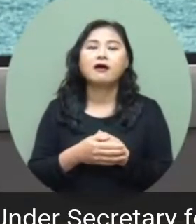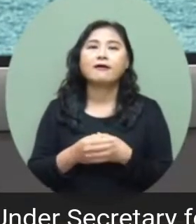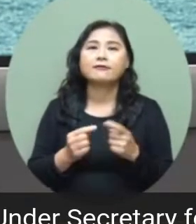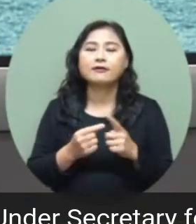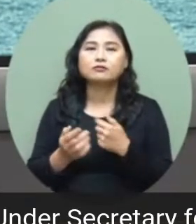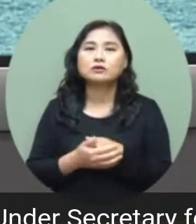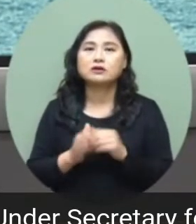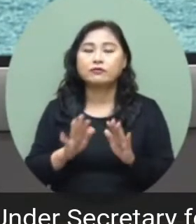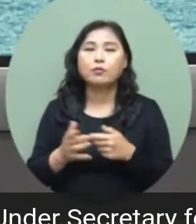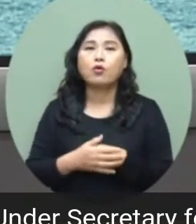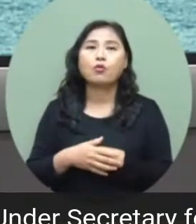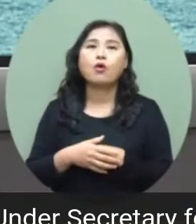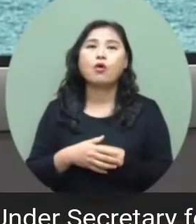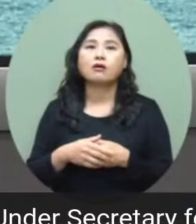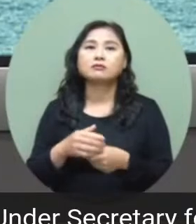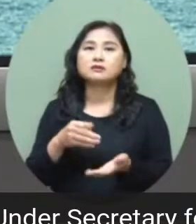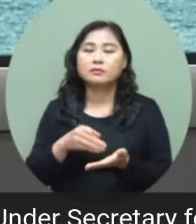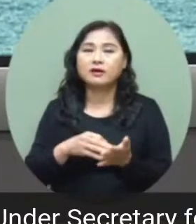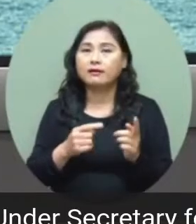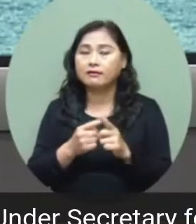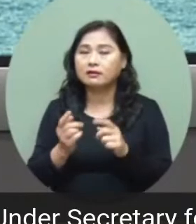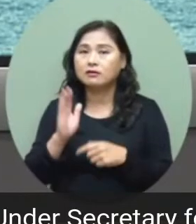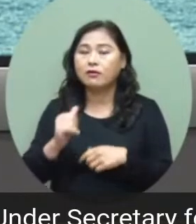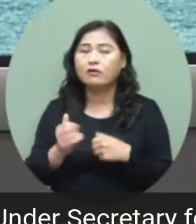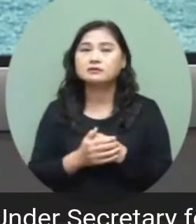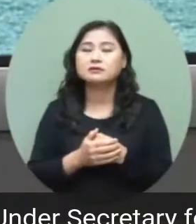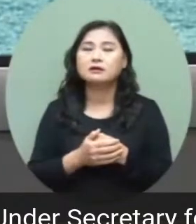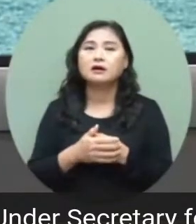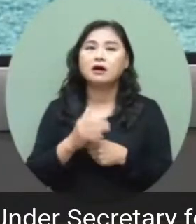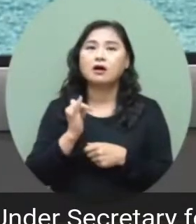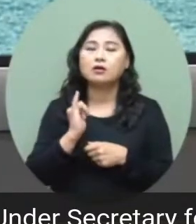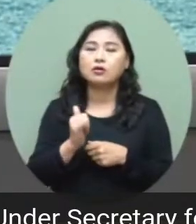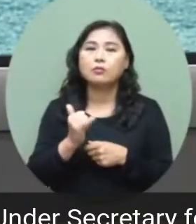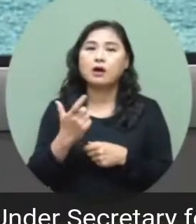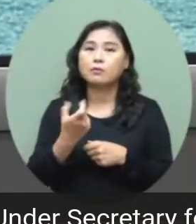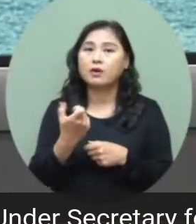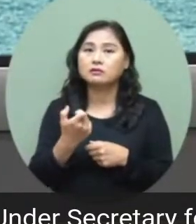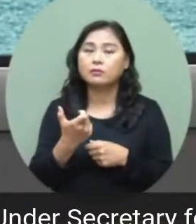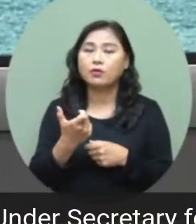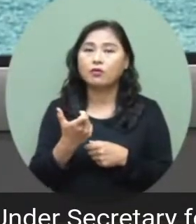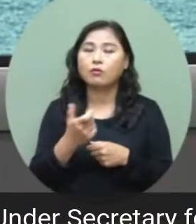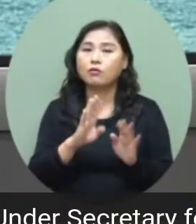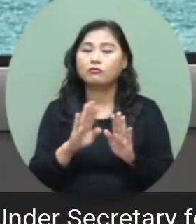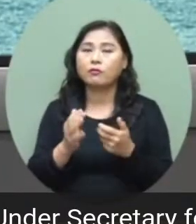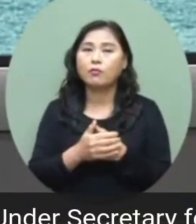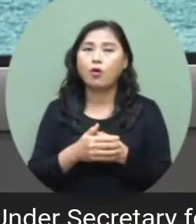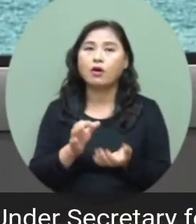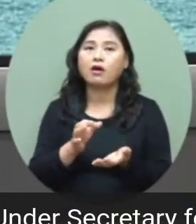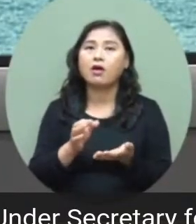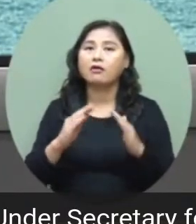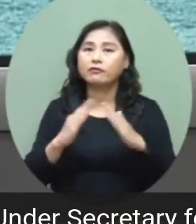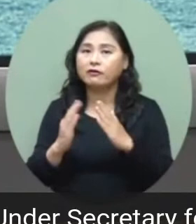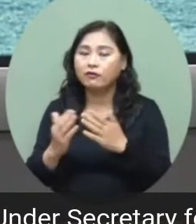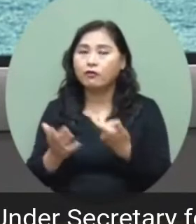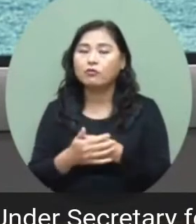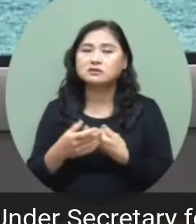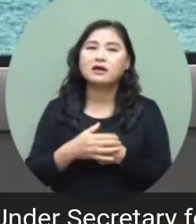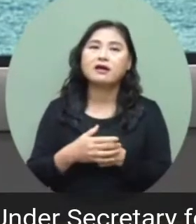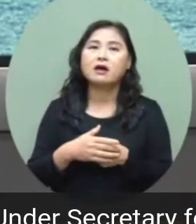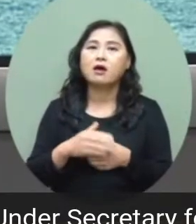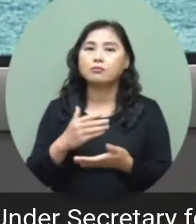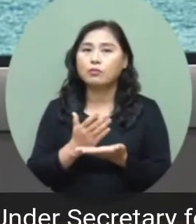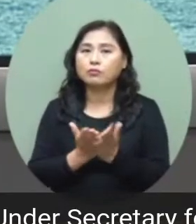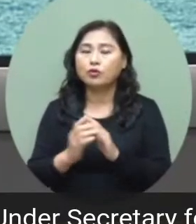60 of the following service units can obtain RAT kits from about